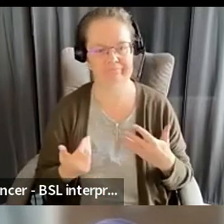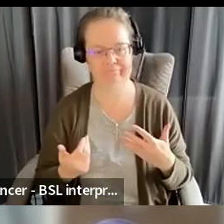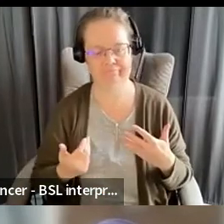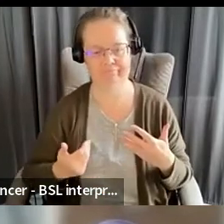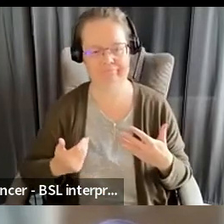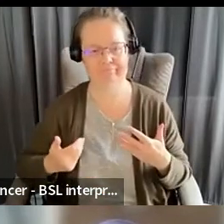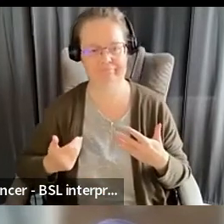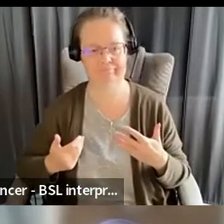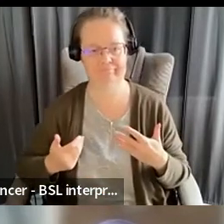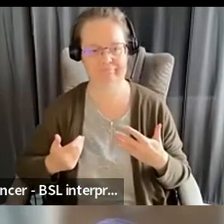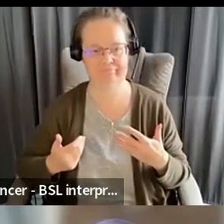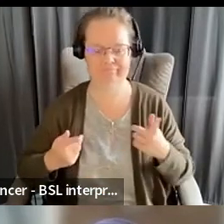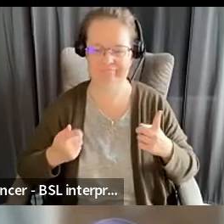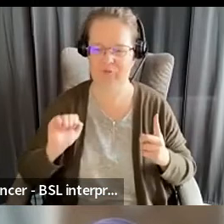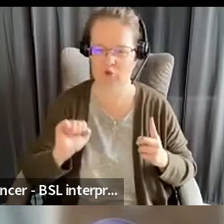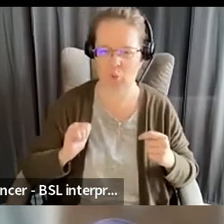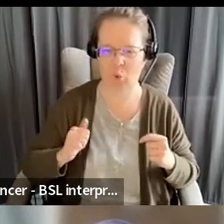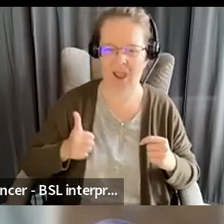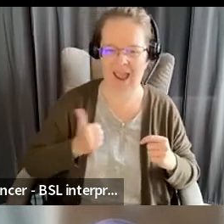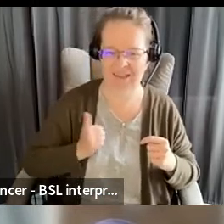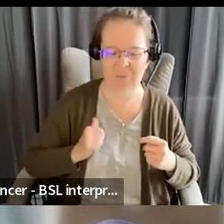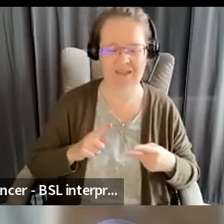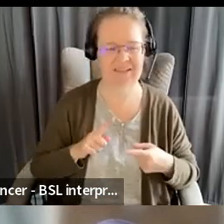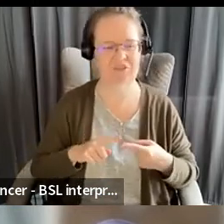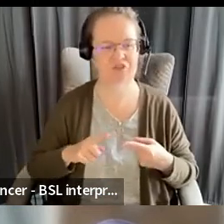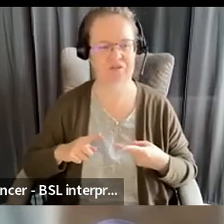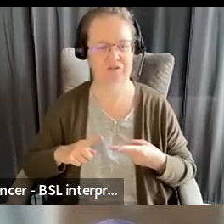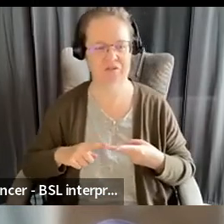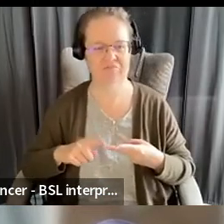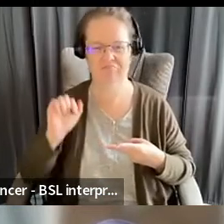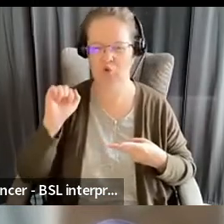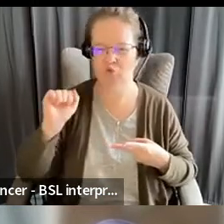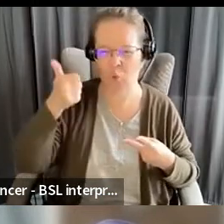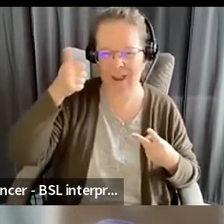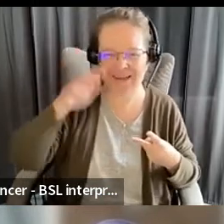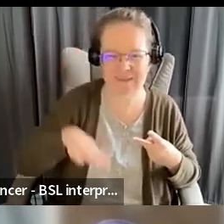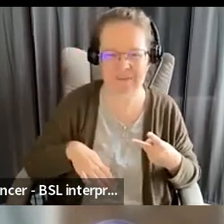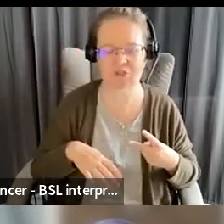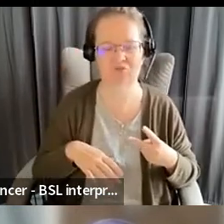your salary expectations and notice period, and